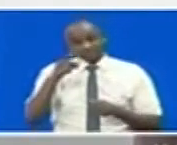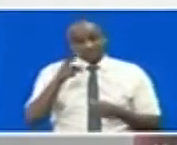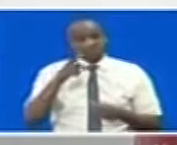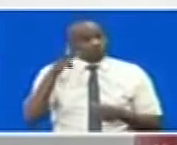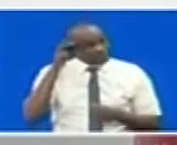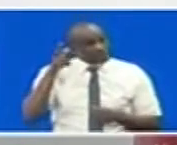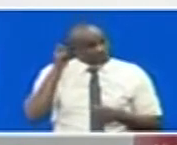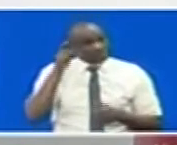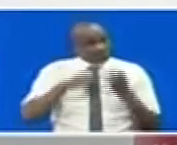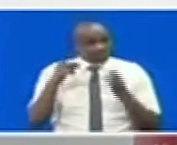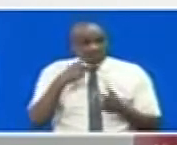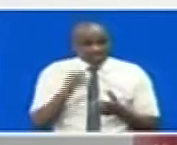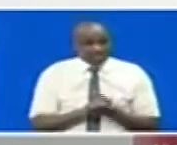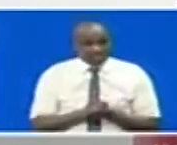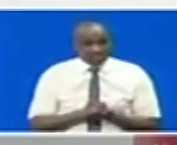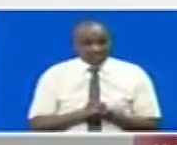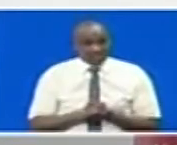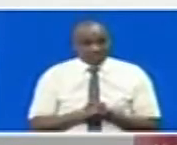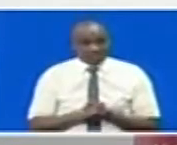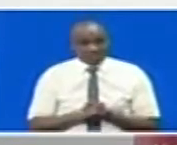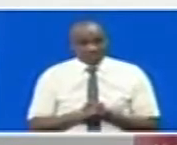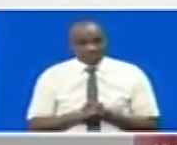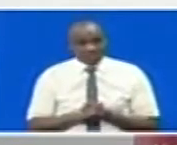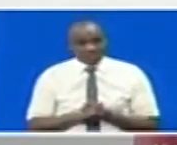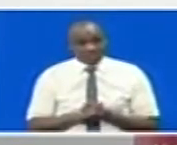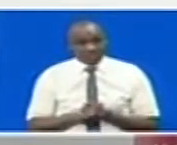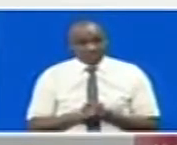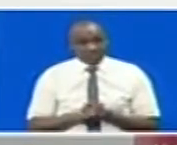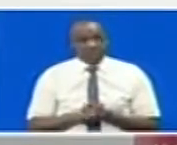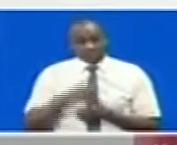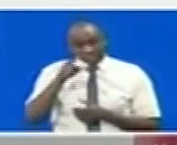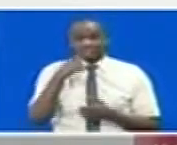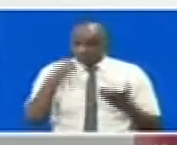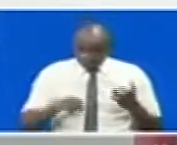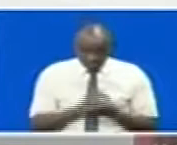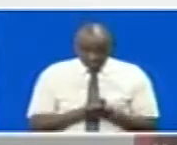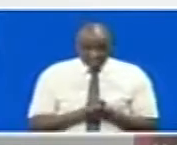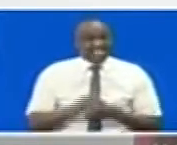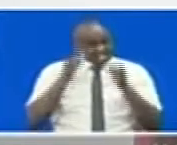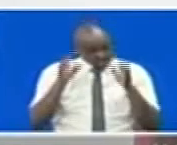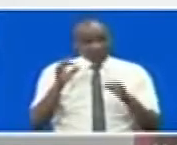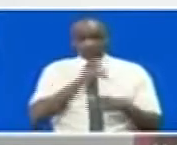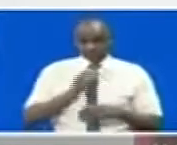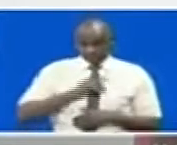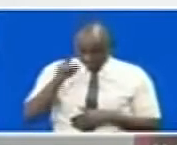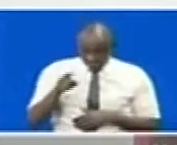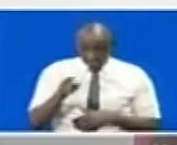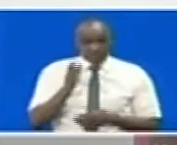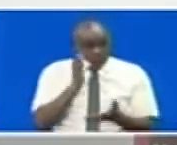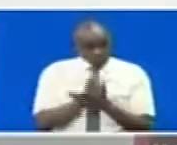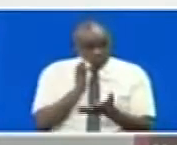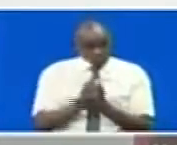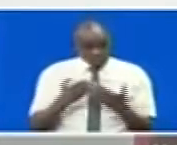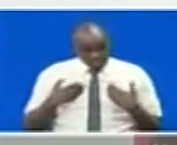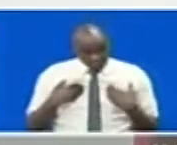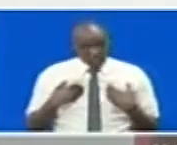had a chance to listen to what Professor Wainaina says, but his submission basically is if the commission has not been given the law,